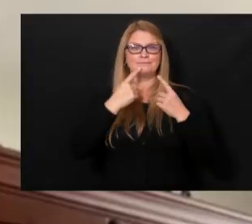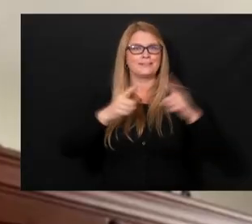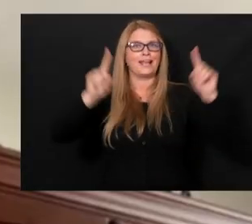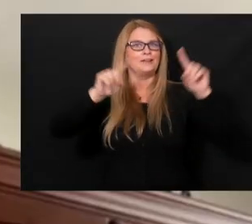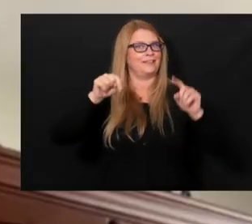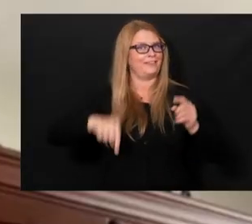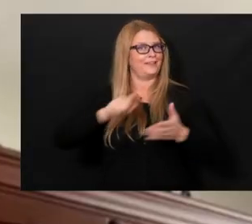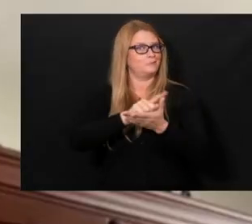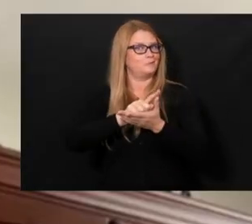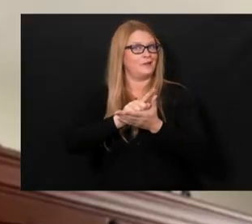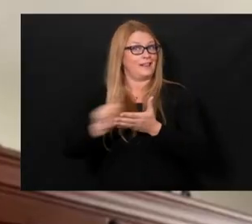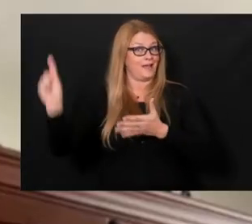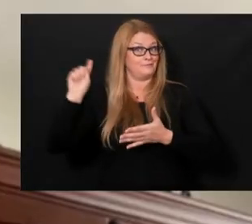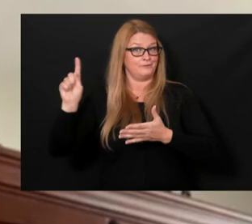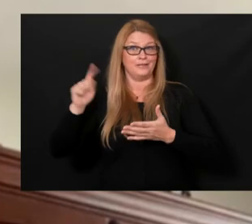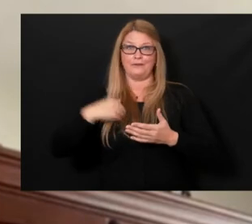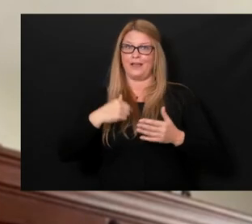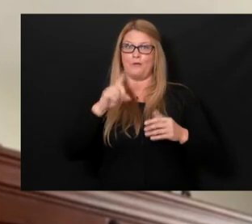week,